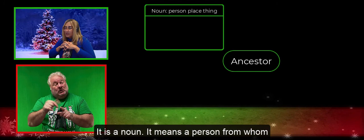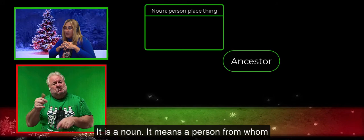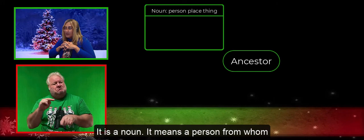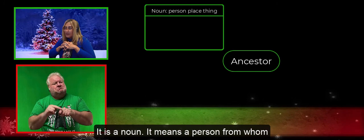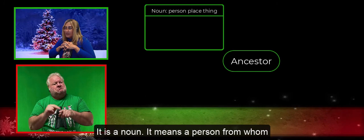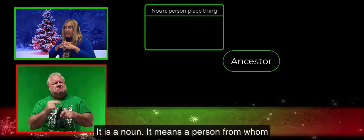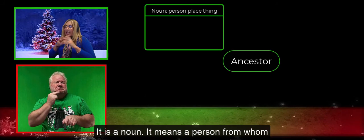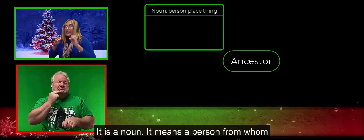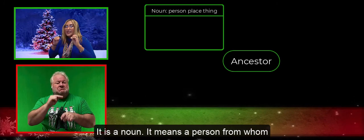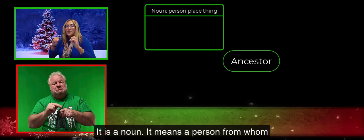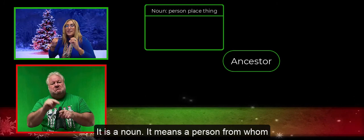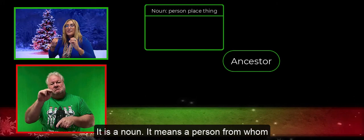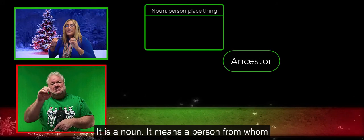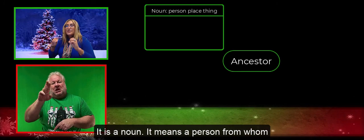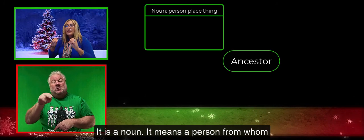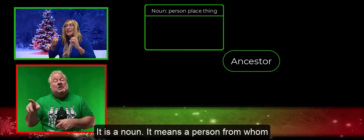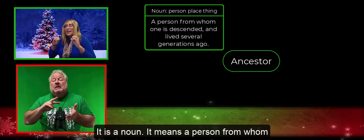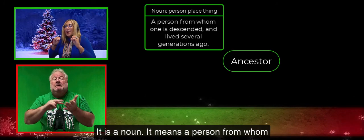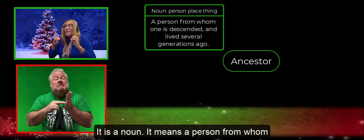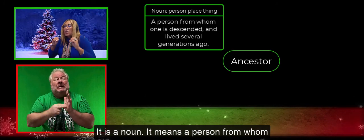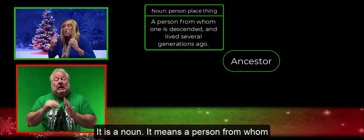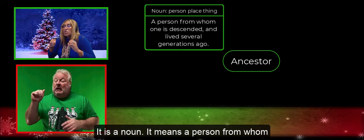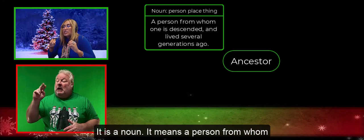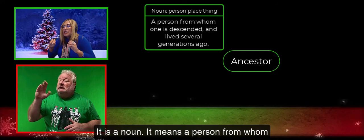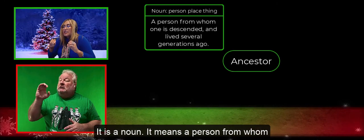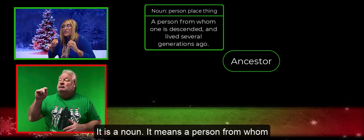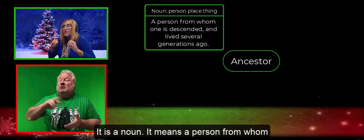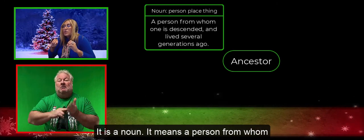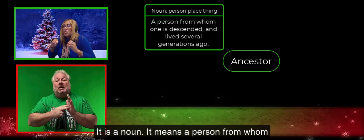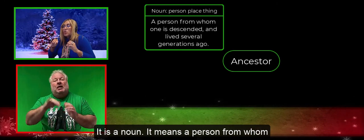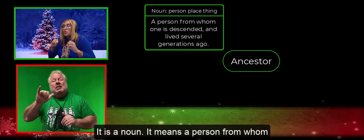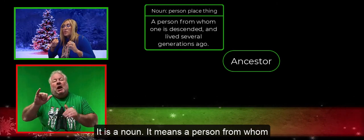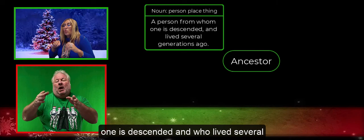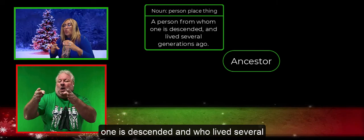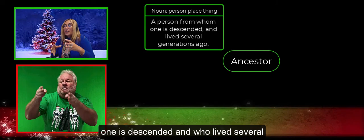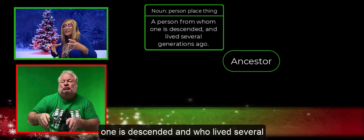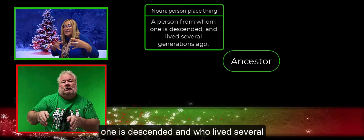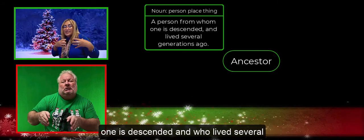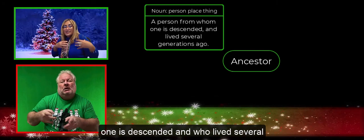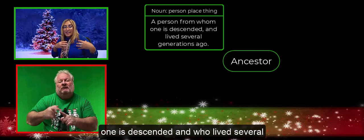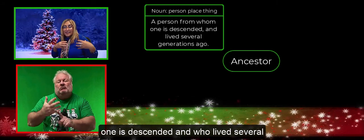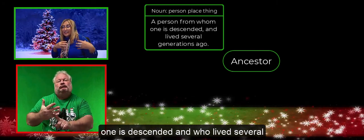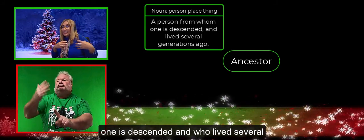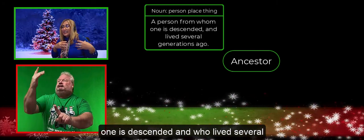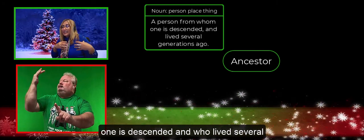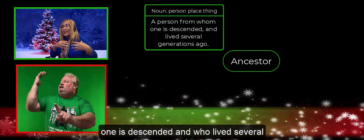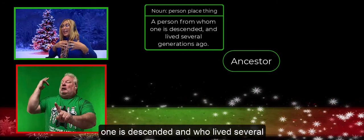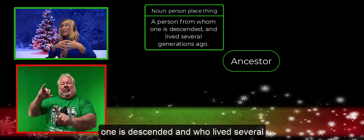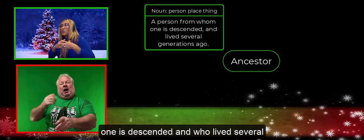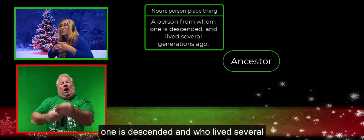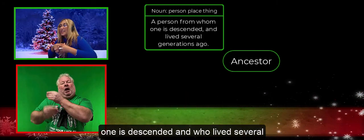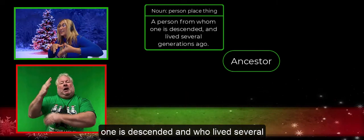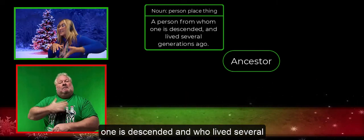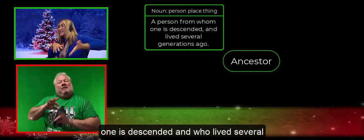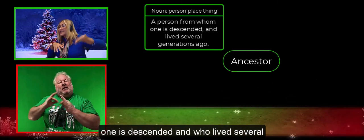noun and it means a person from whom one is descended and